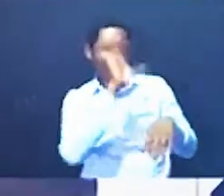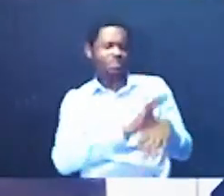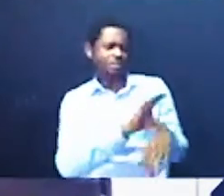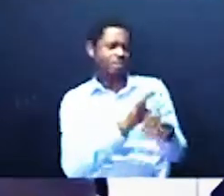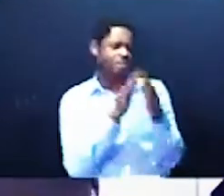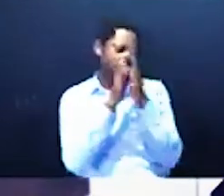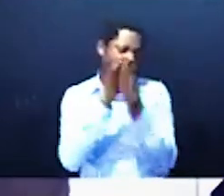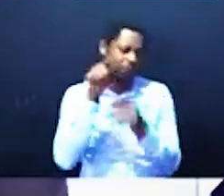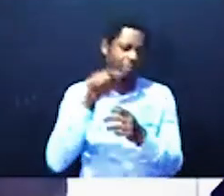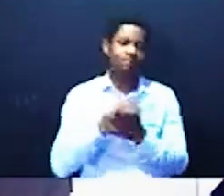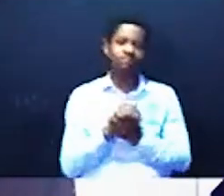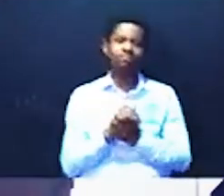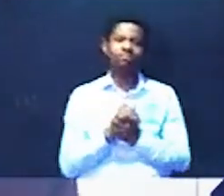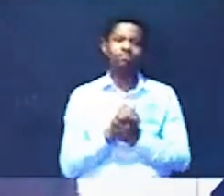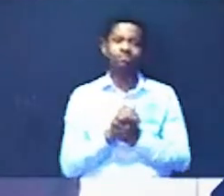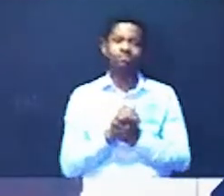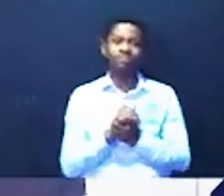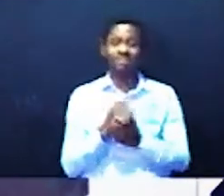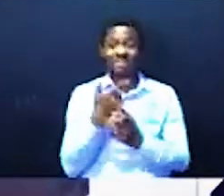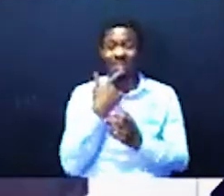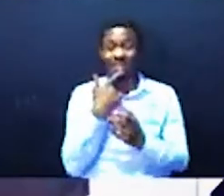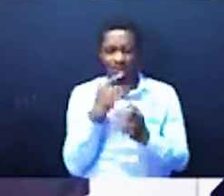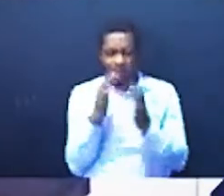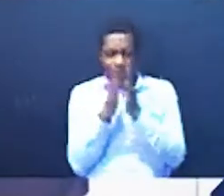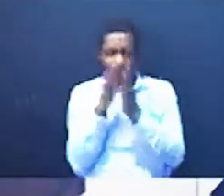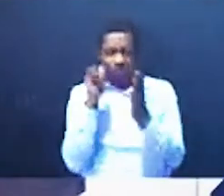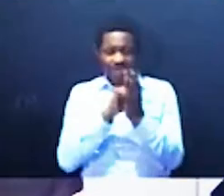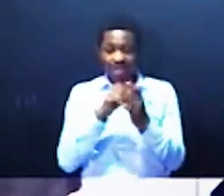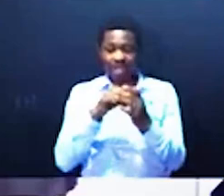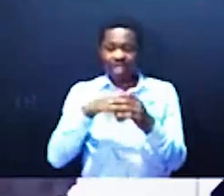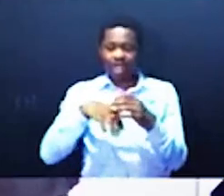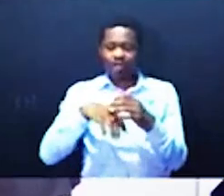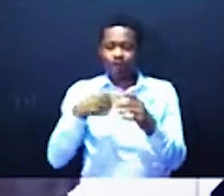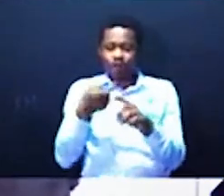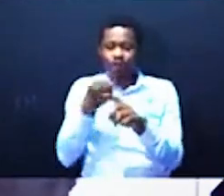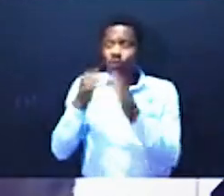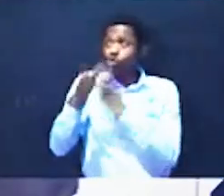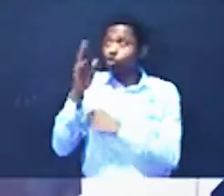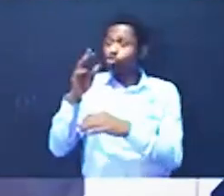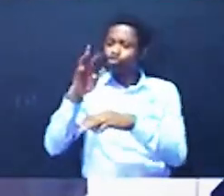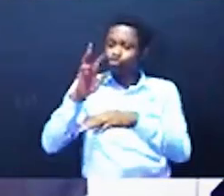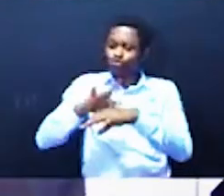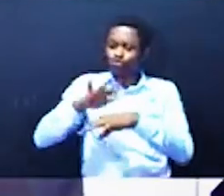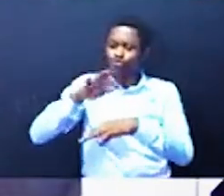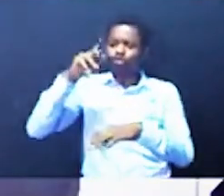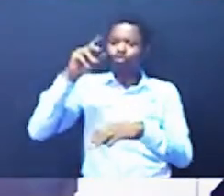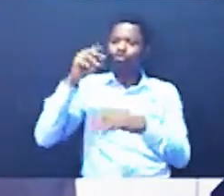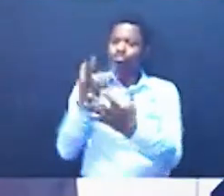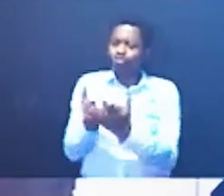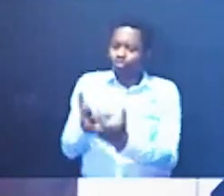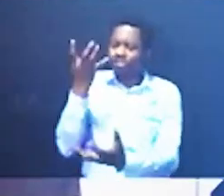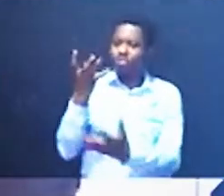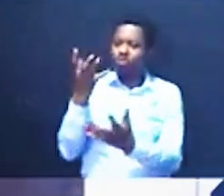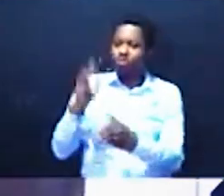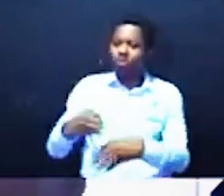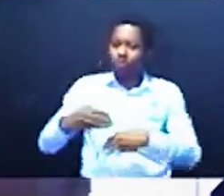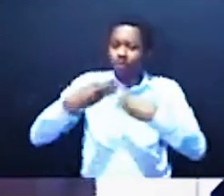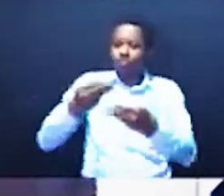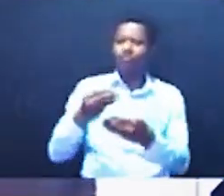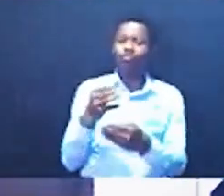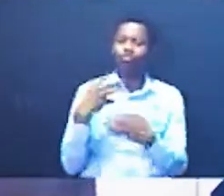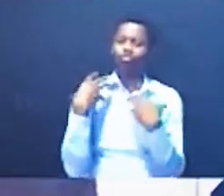church. That I pray that out of his glorious riches, he may strengthen you with power through the